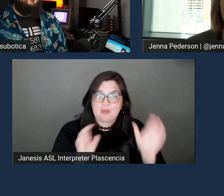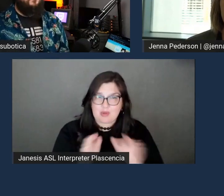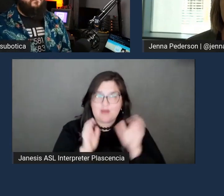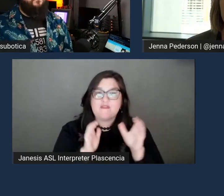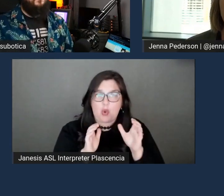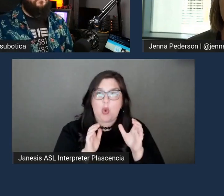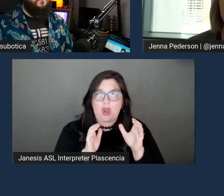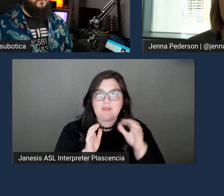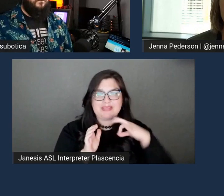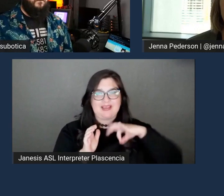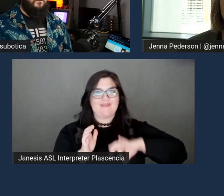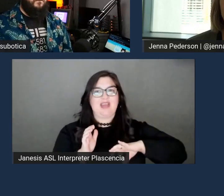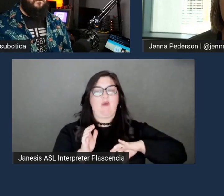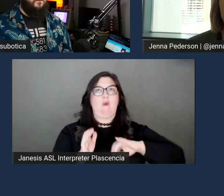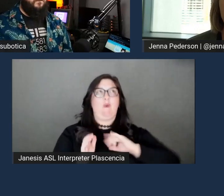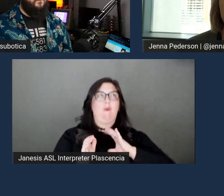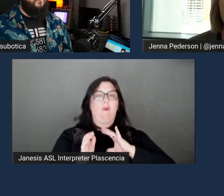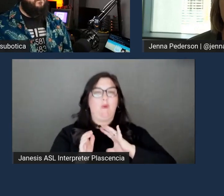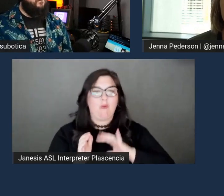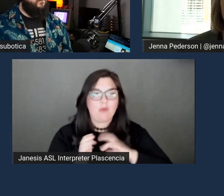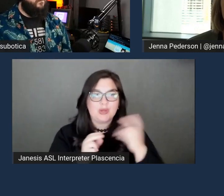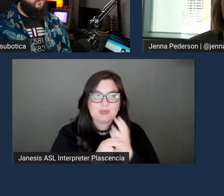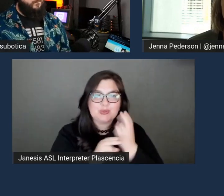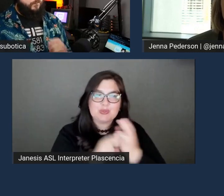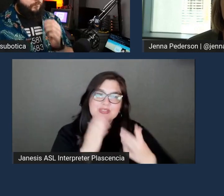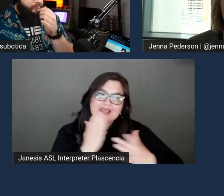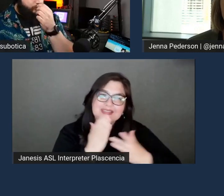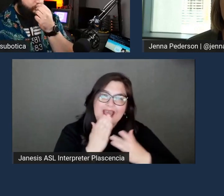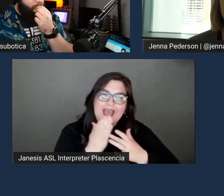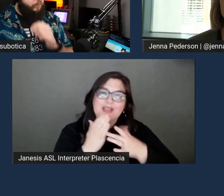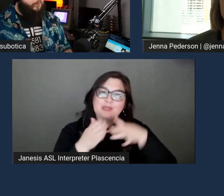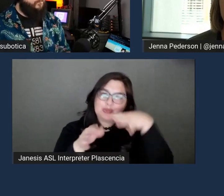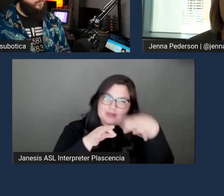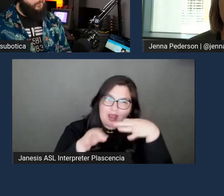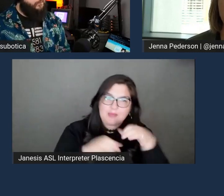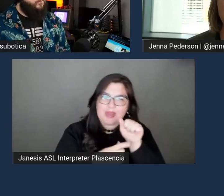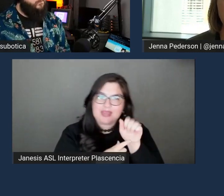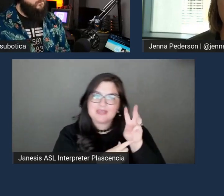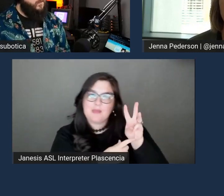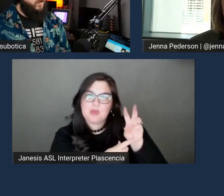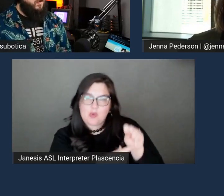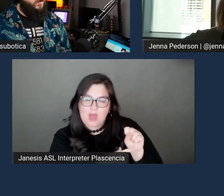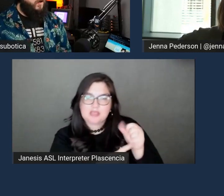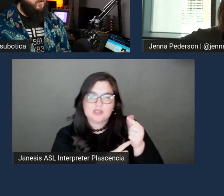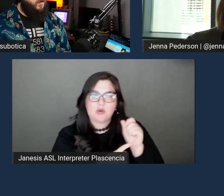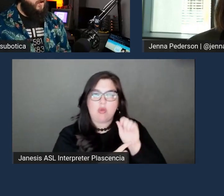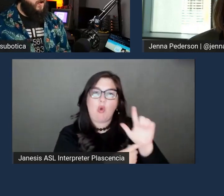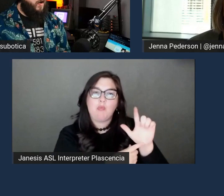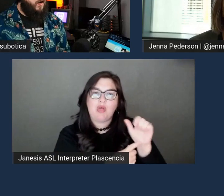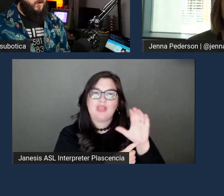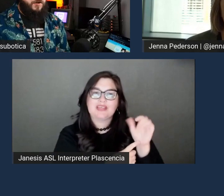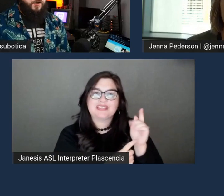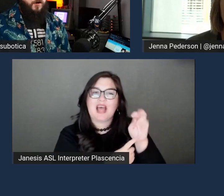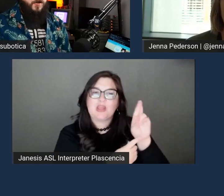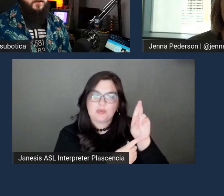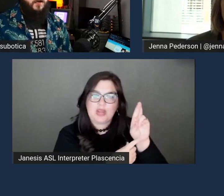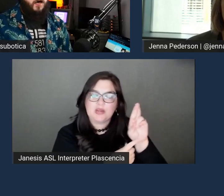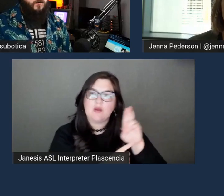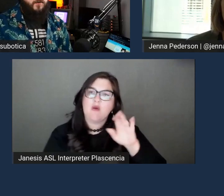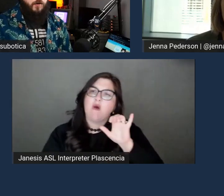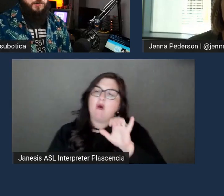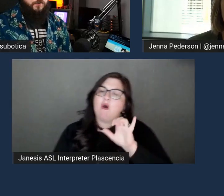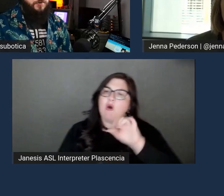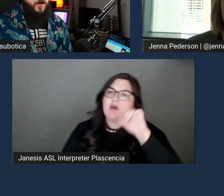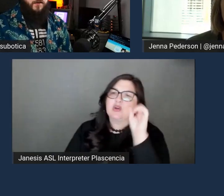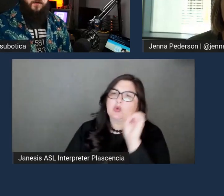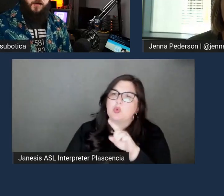multi-region access point using the technology that Ian talked about, the AWS global accelerator. Now, a question here is, we have